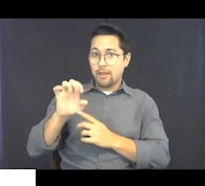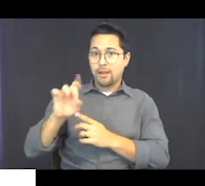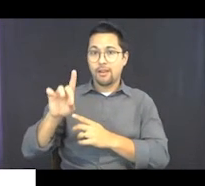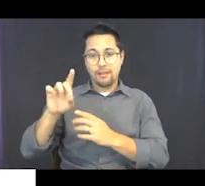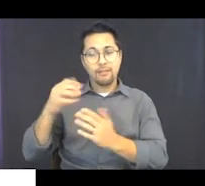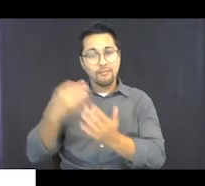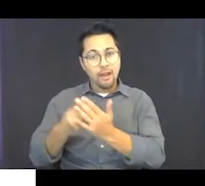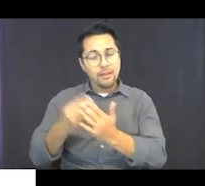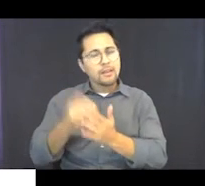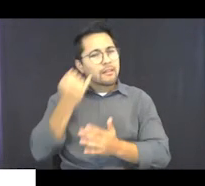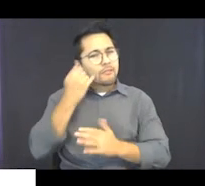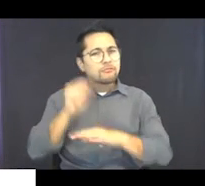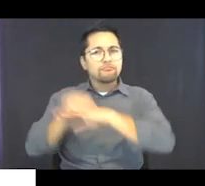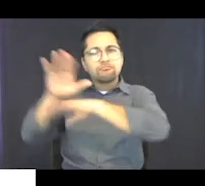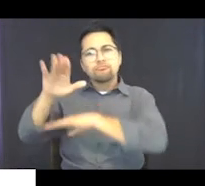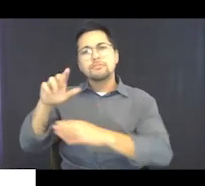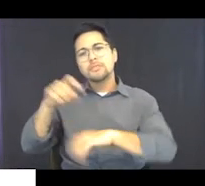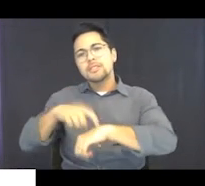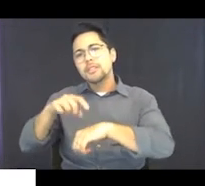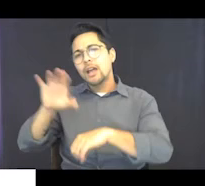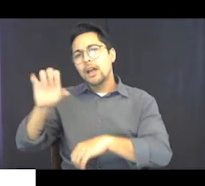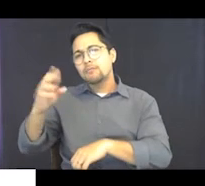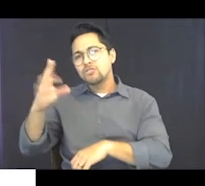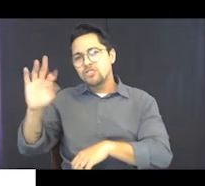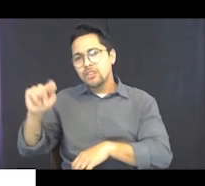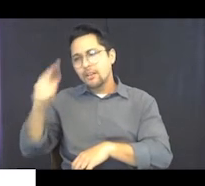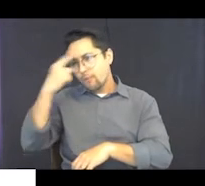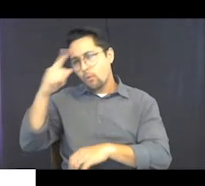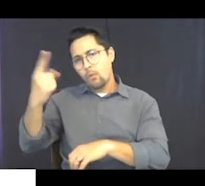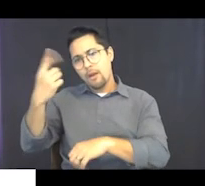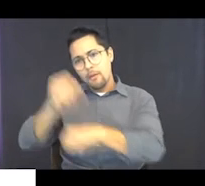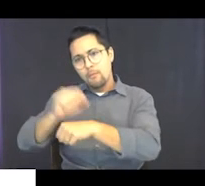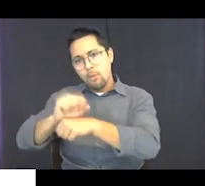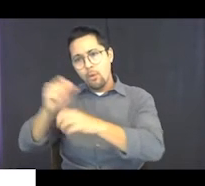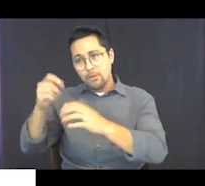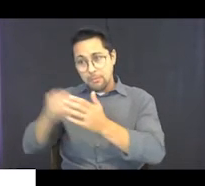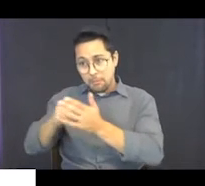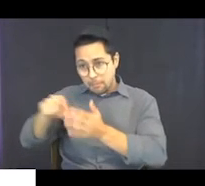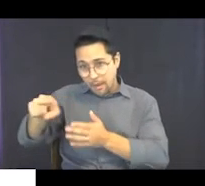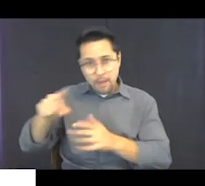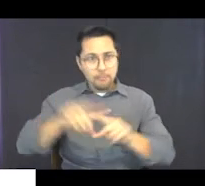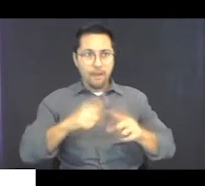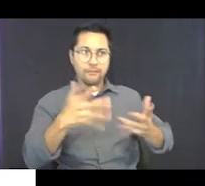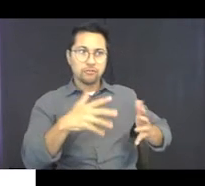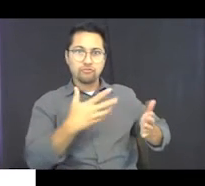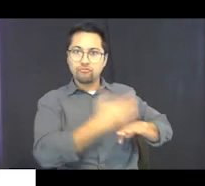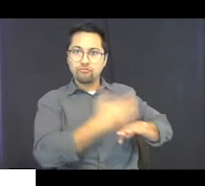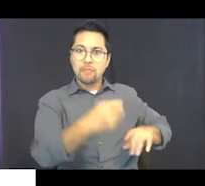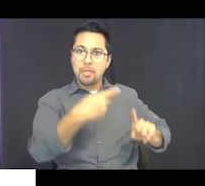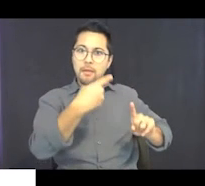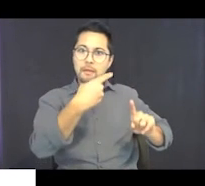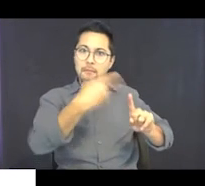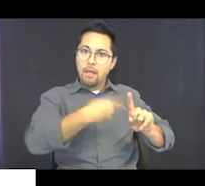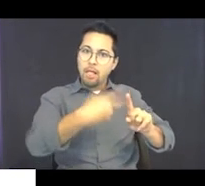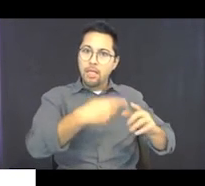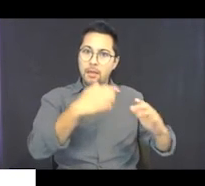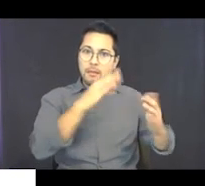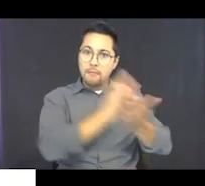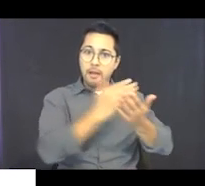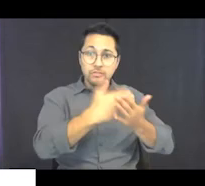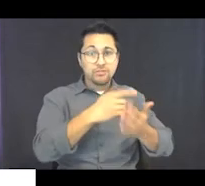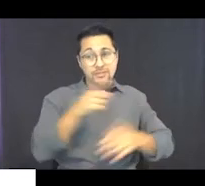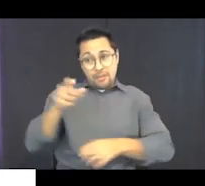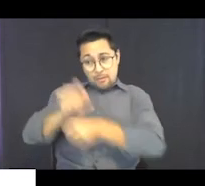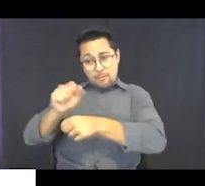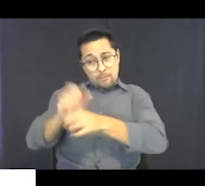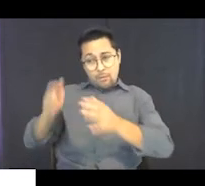submit a timesheet for one of your employees to be paid but you've already spent your monthly budget, your employee will not be paid